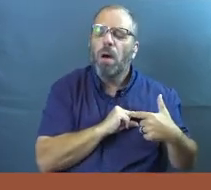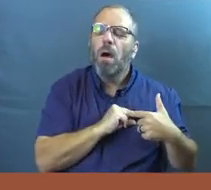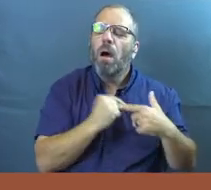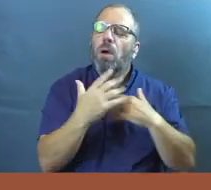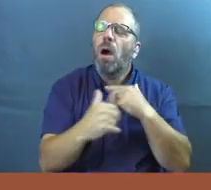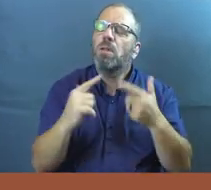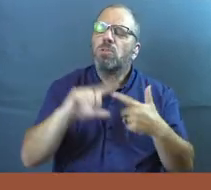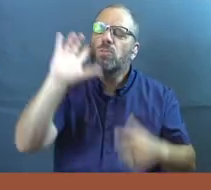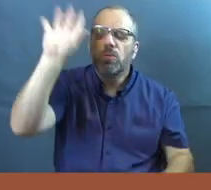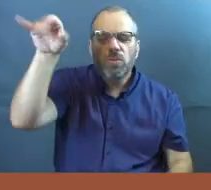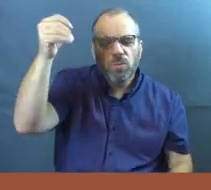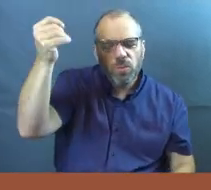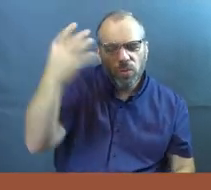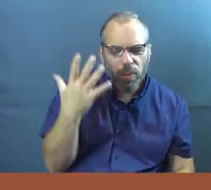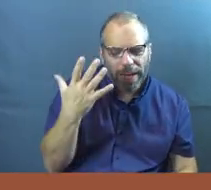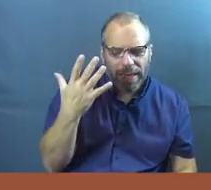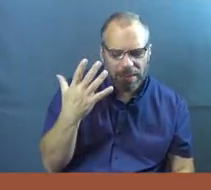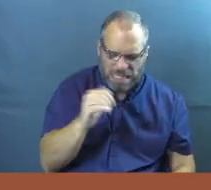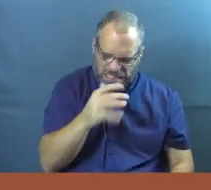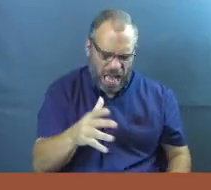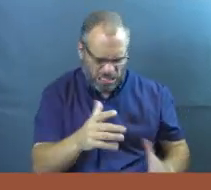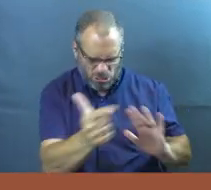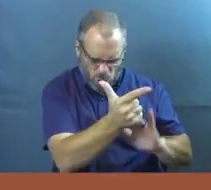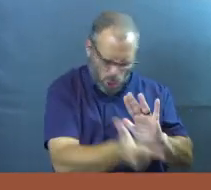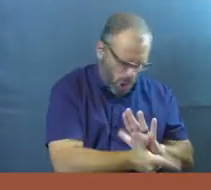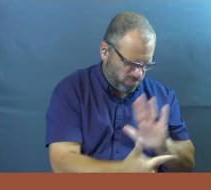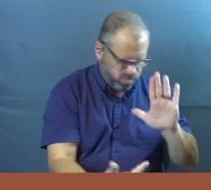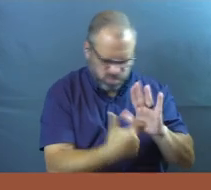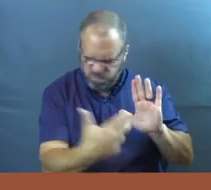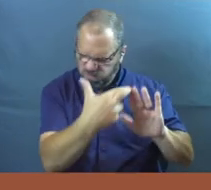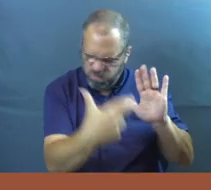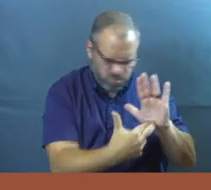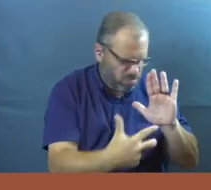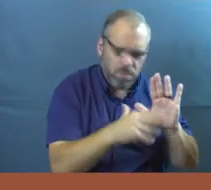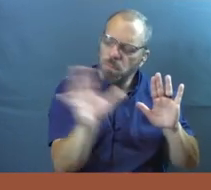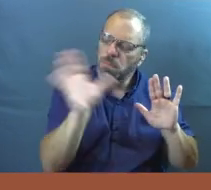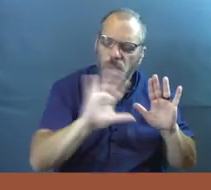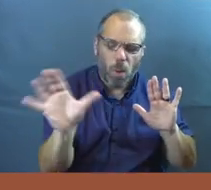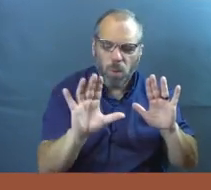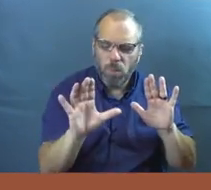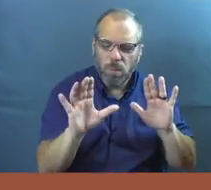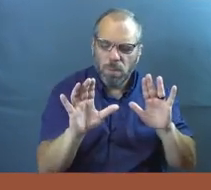grace. Call us not to law.